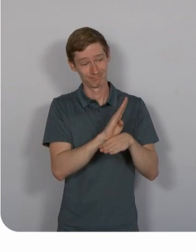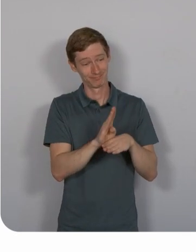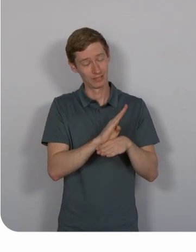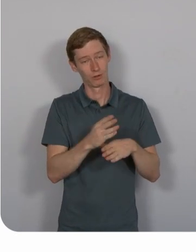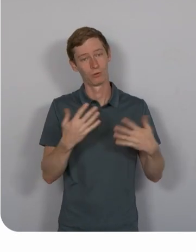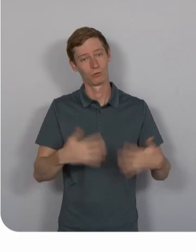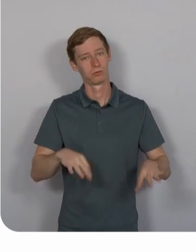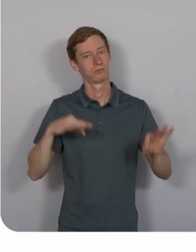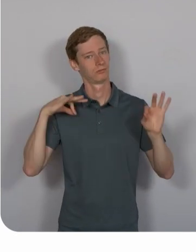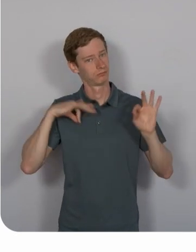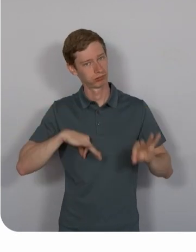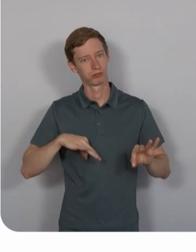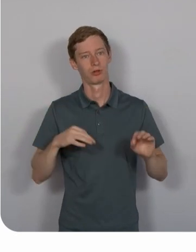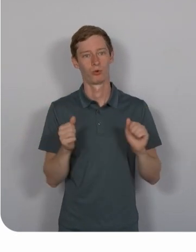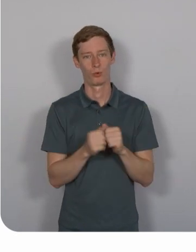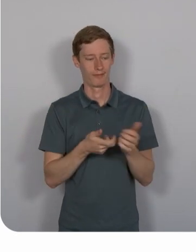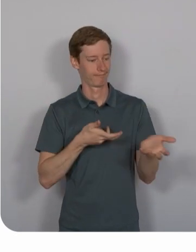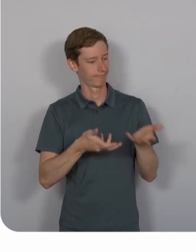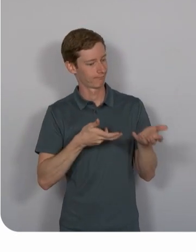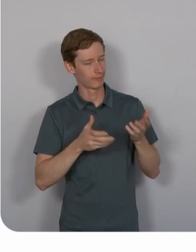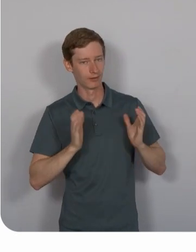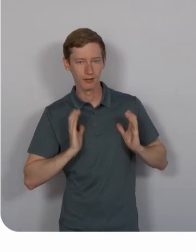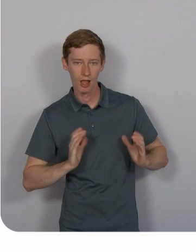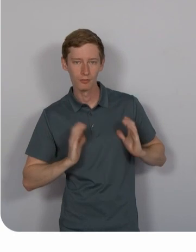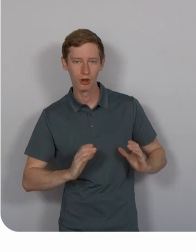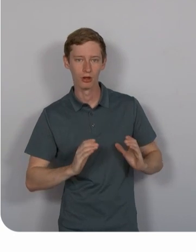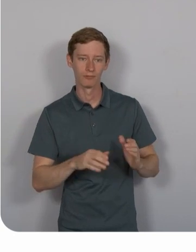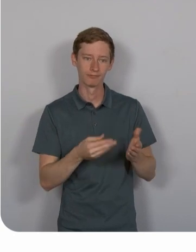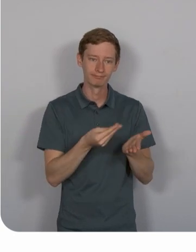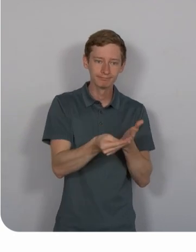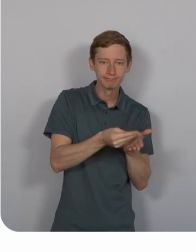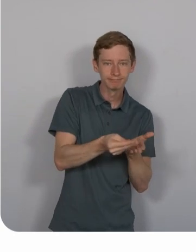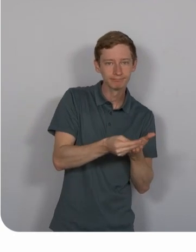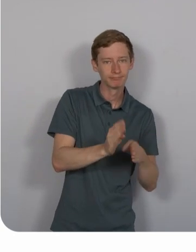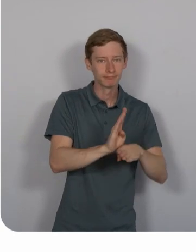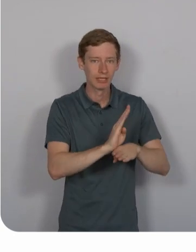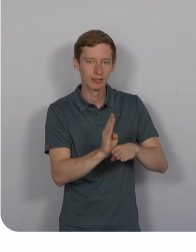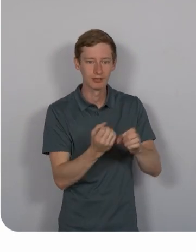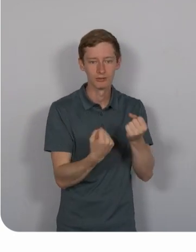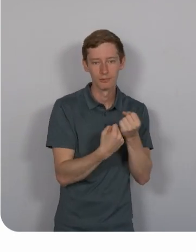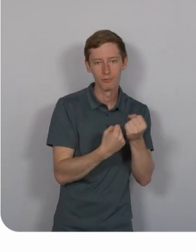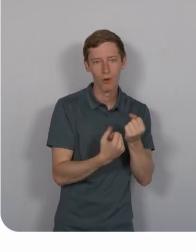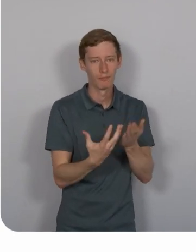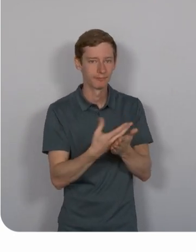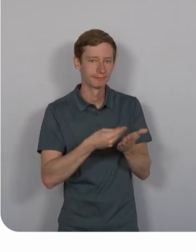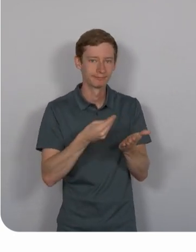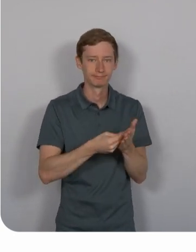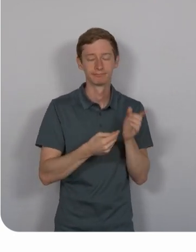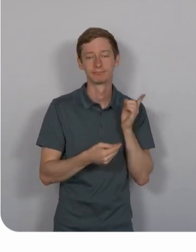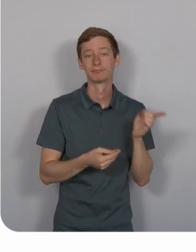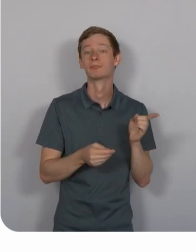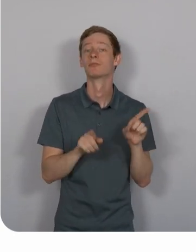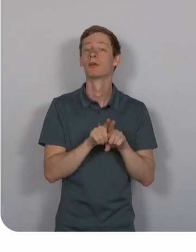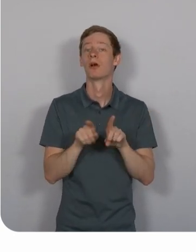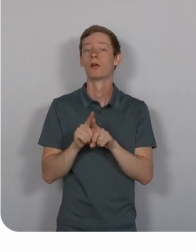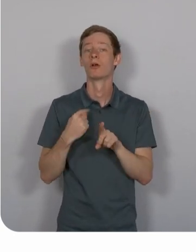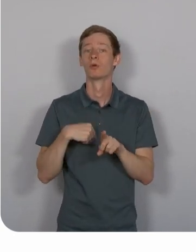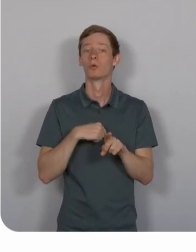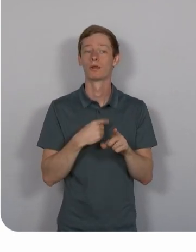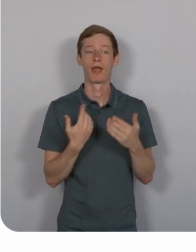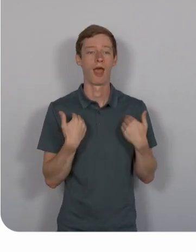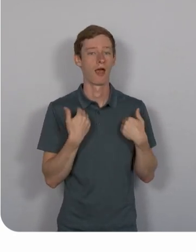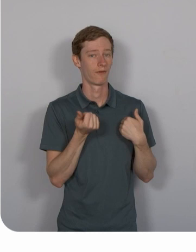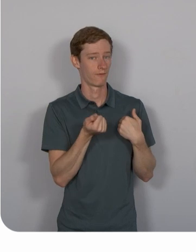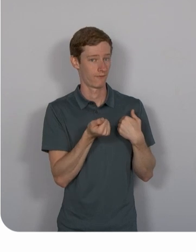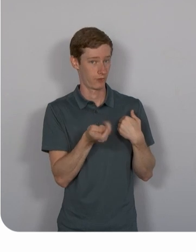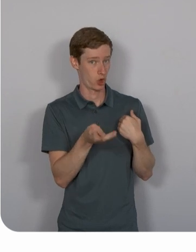want to engage with customers for commerce and support, and we're actually launching with a very small number of businesses in